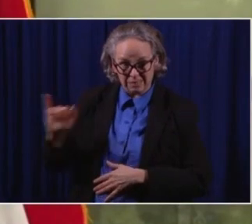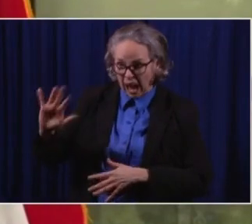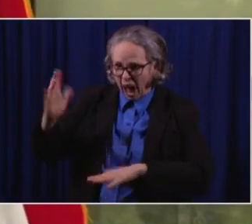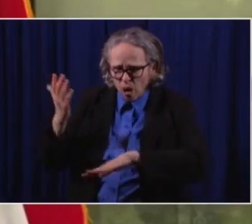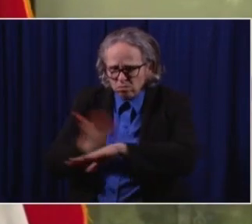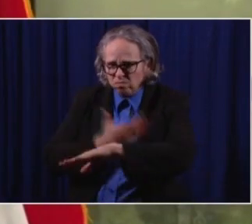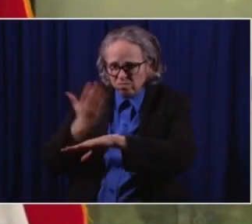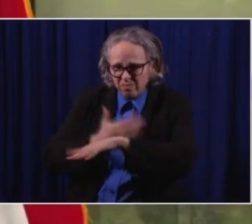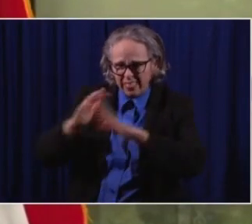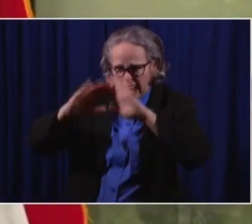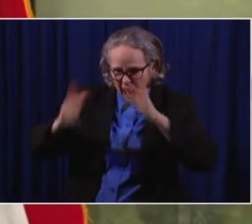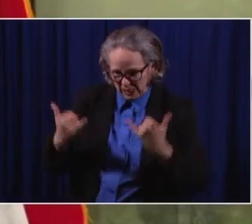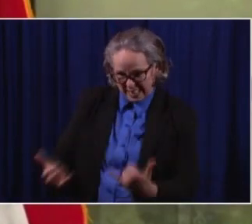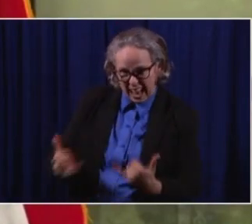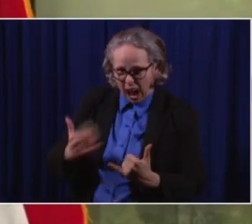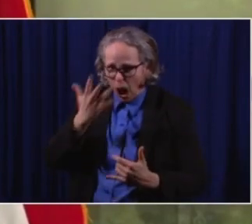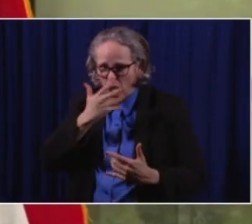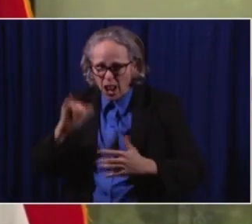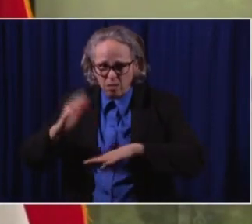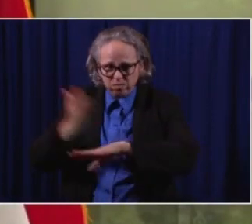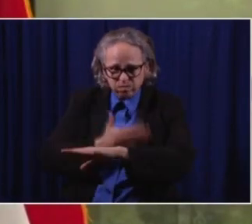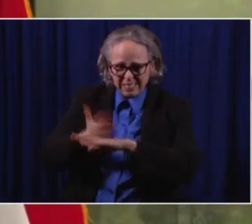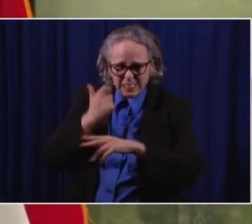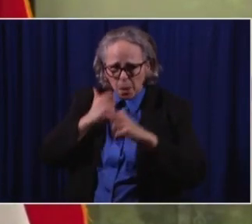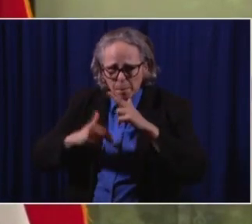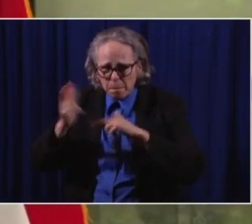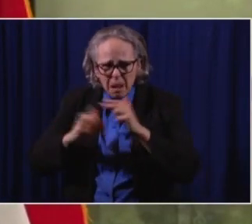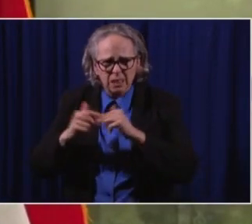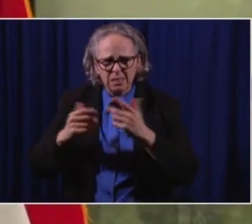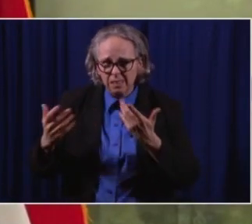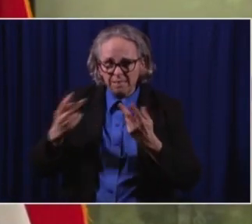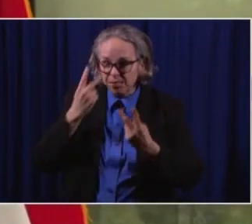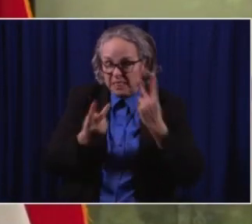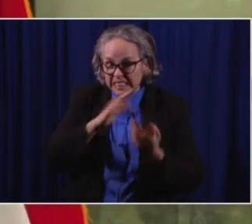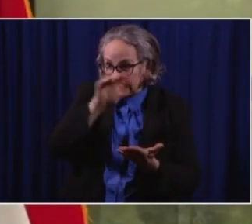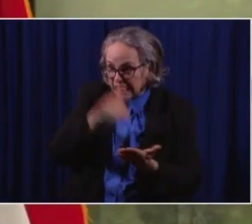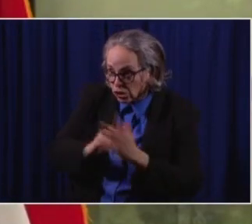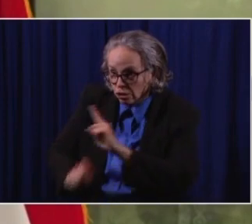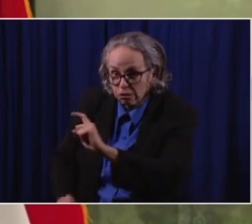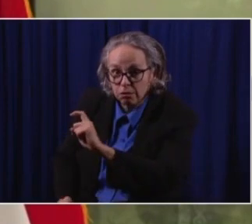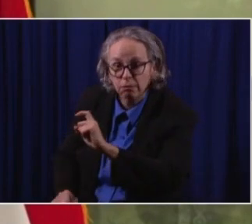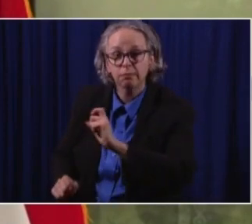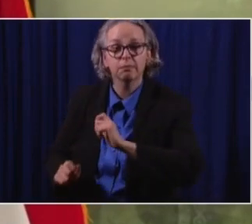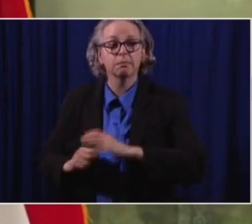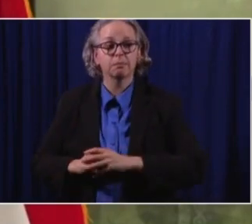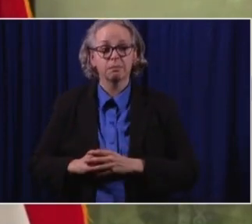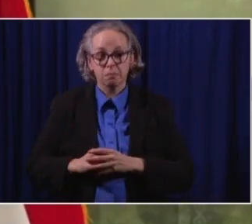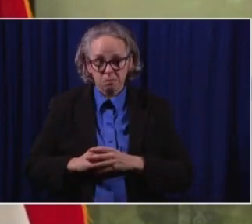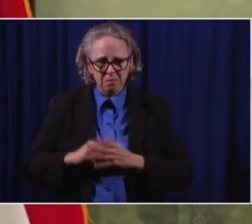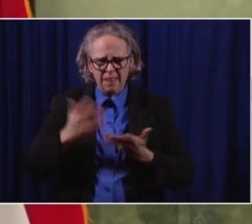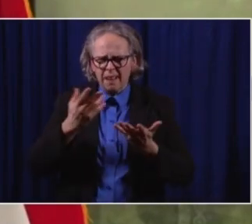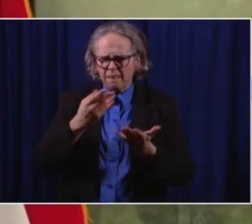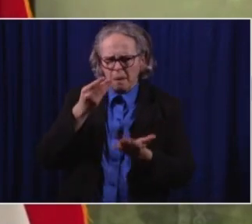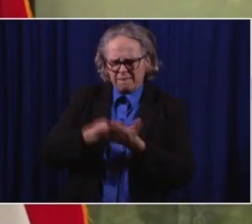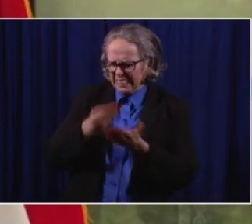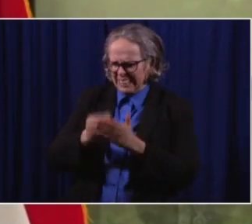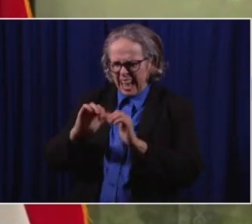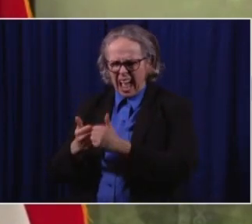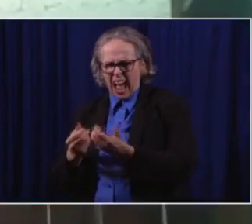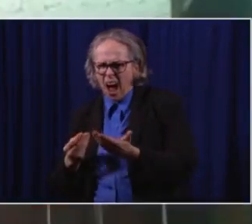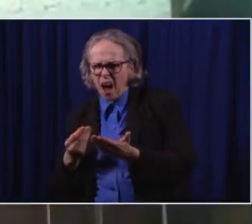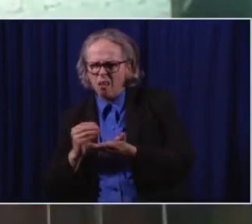and you've just built a visitor center here. How was that funded?